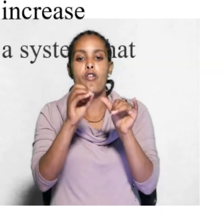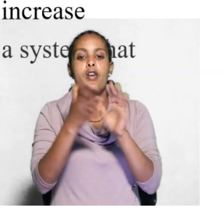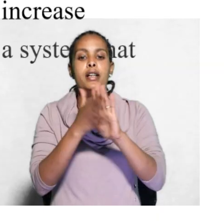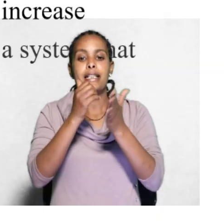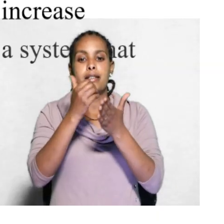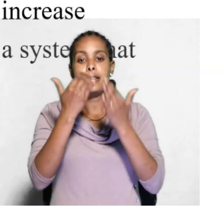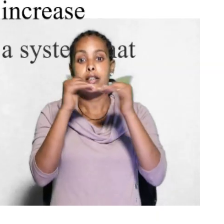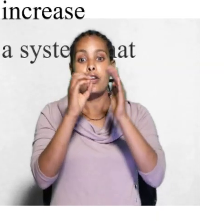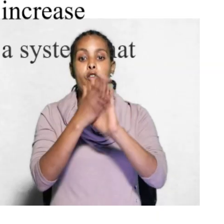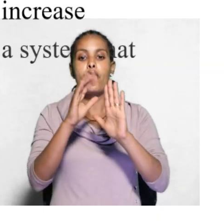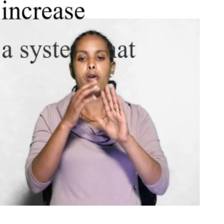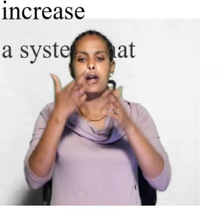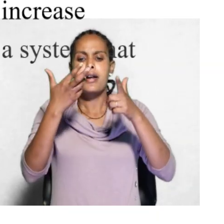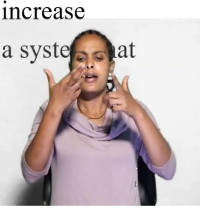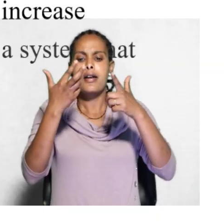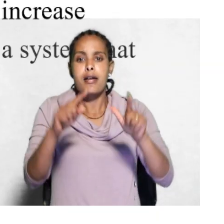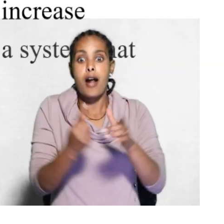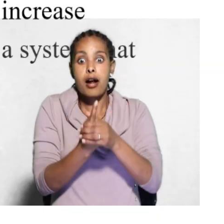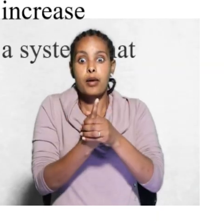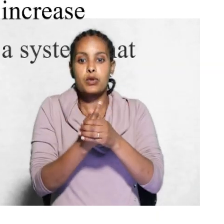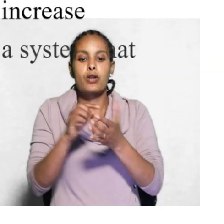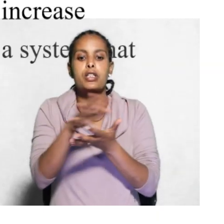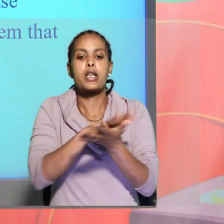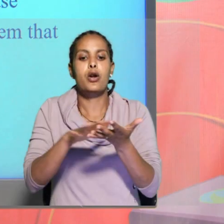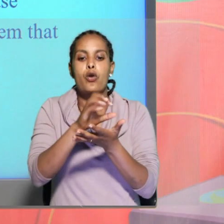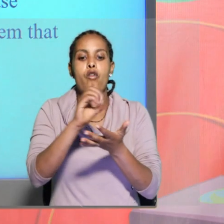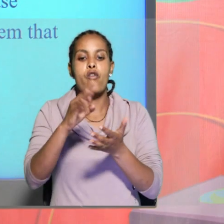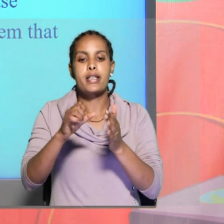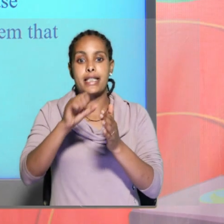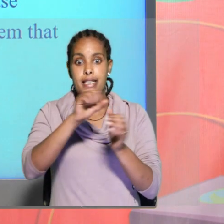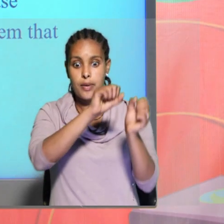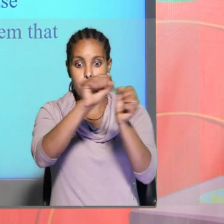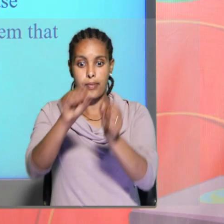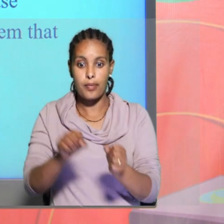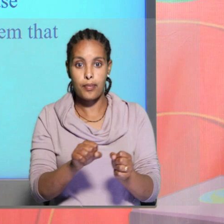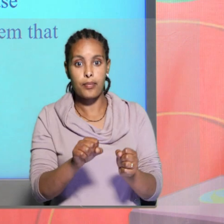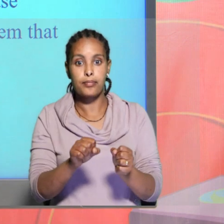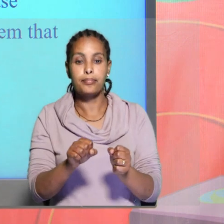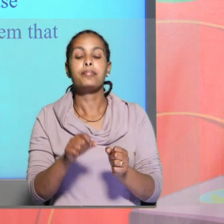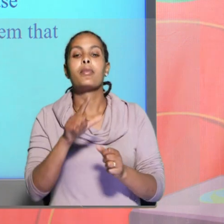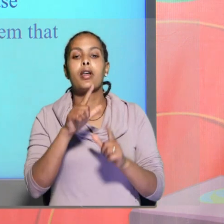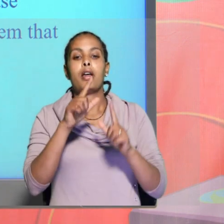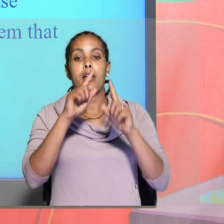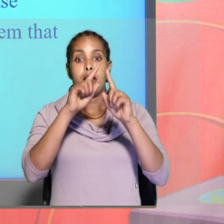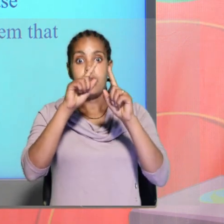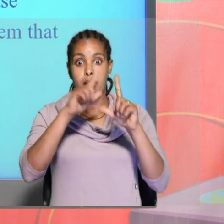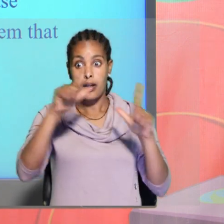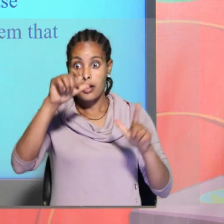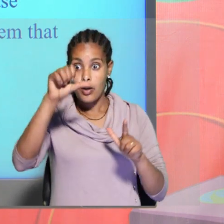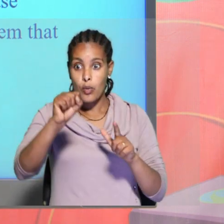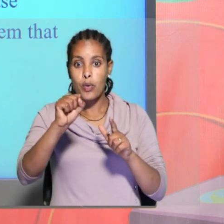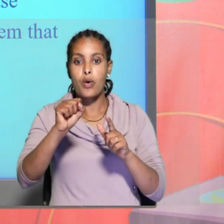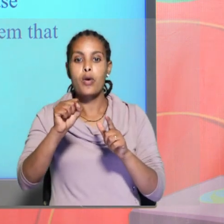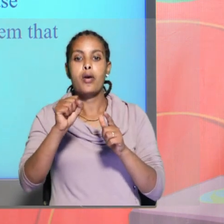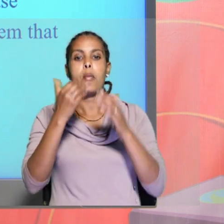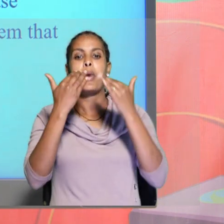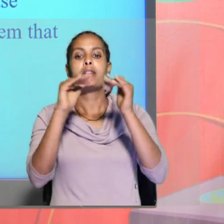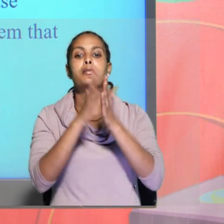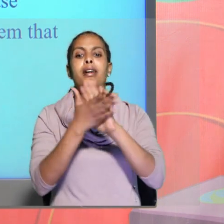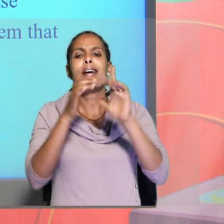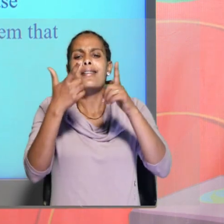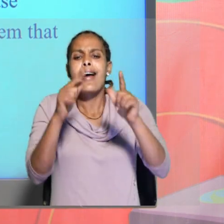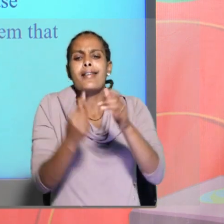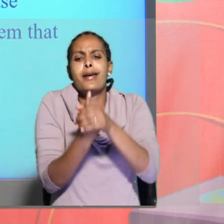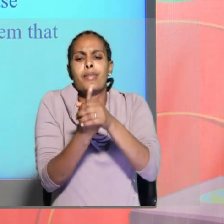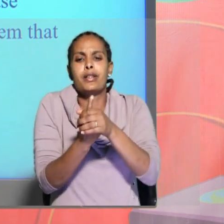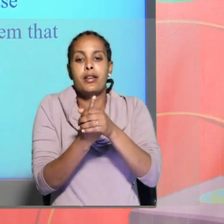degree of randomness or disorder of a system. Entropy is a measure of the degree of